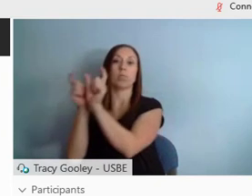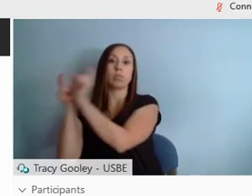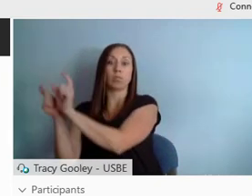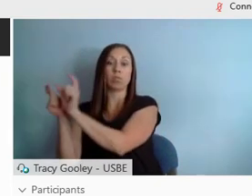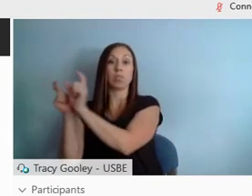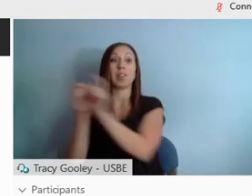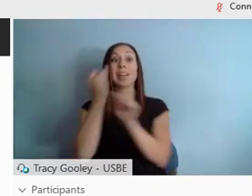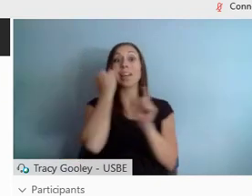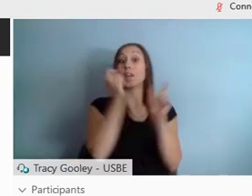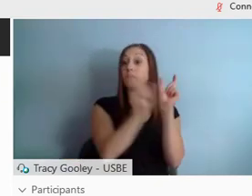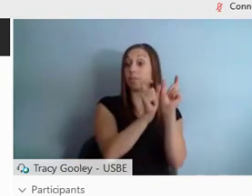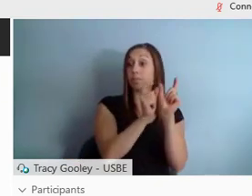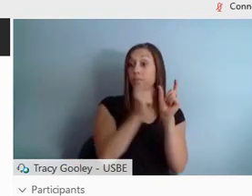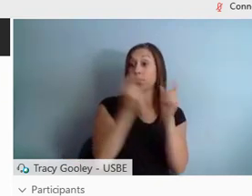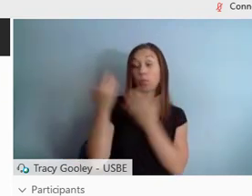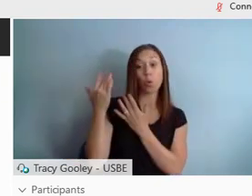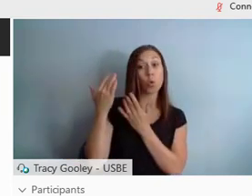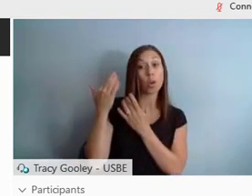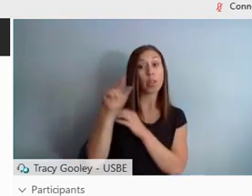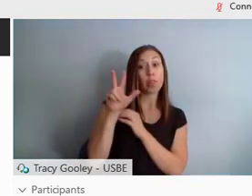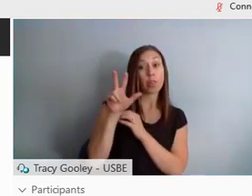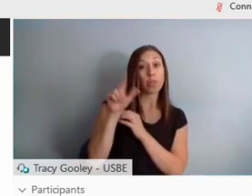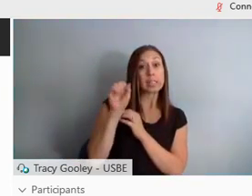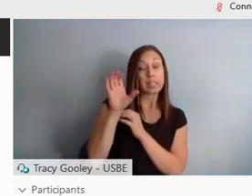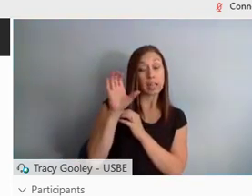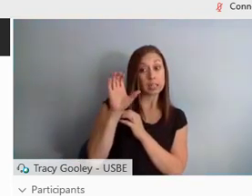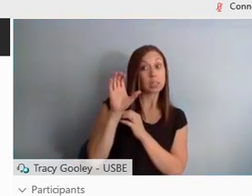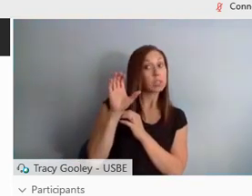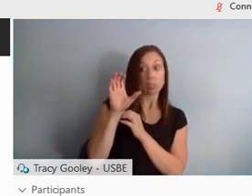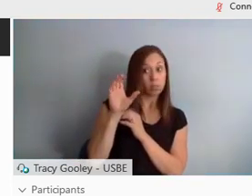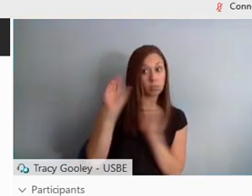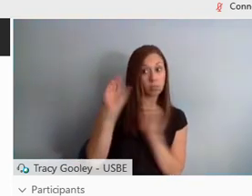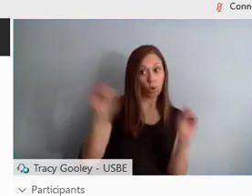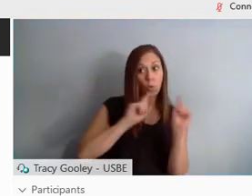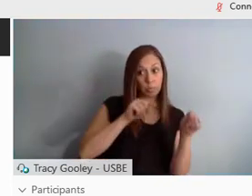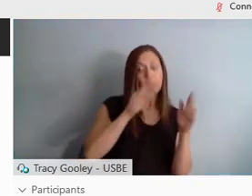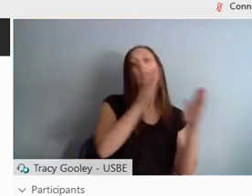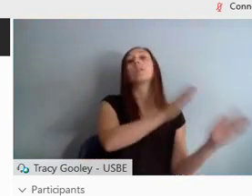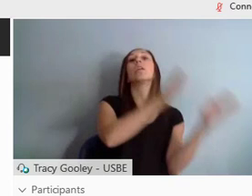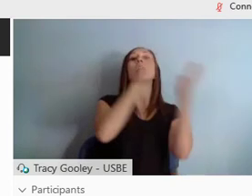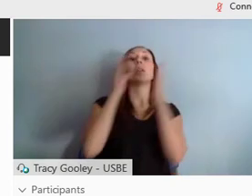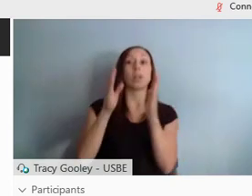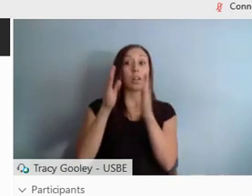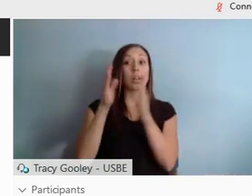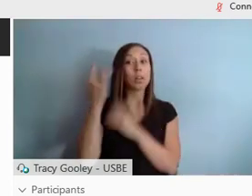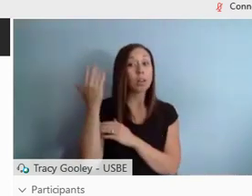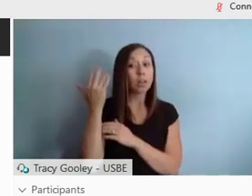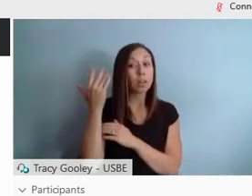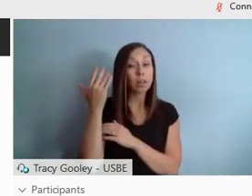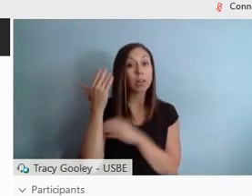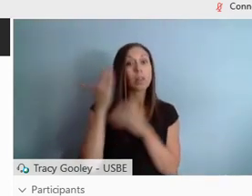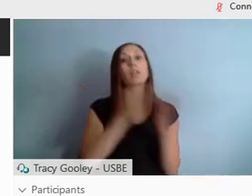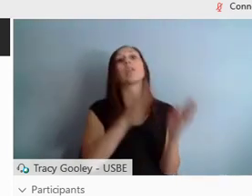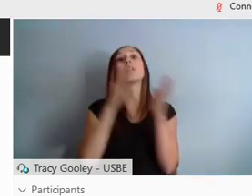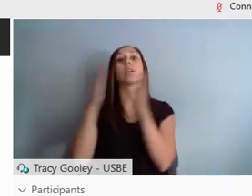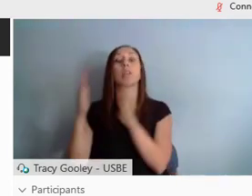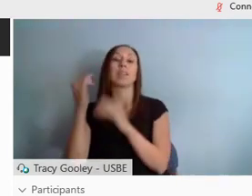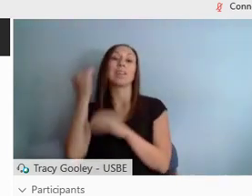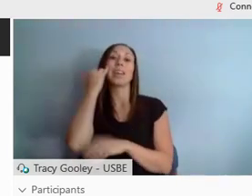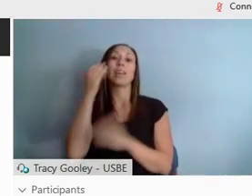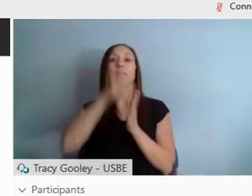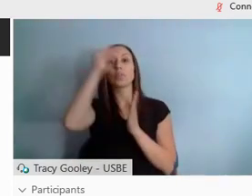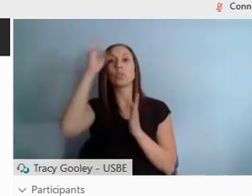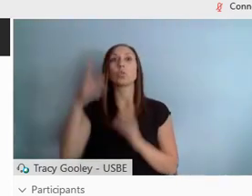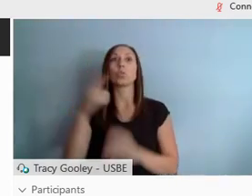doesn't respond within 3 seconds, proceed to the next letter pair. If the student says the